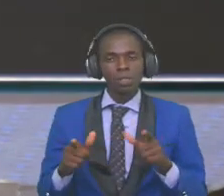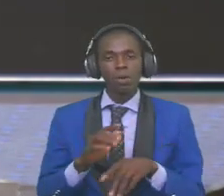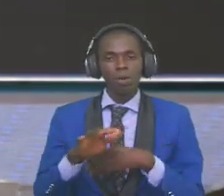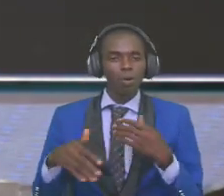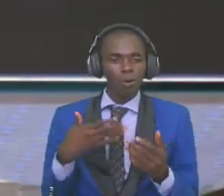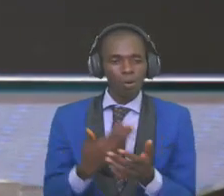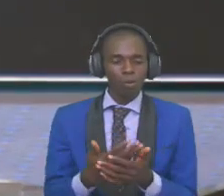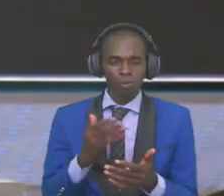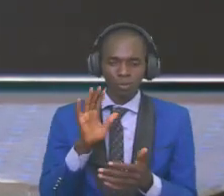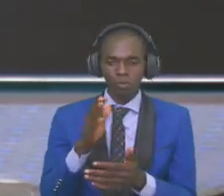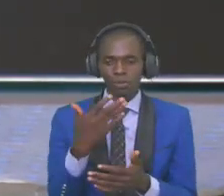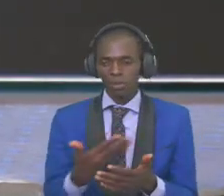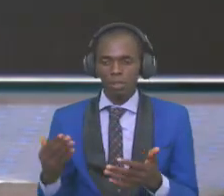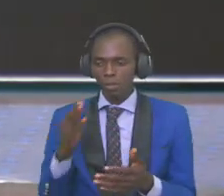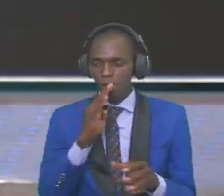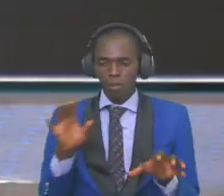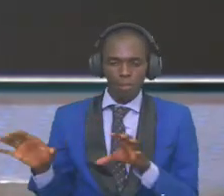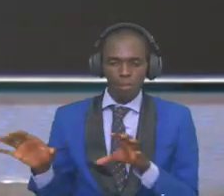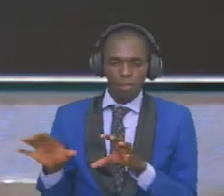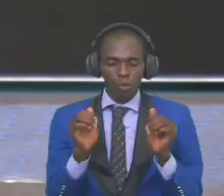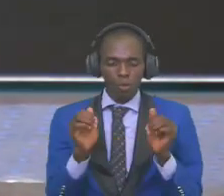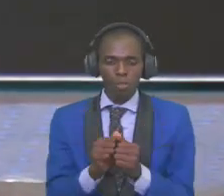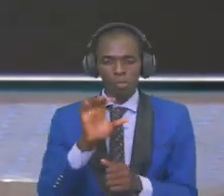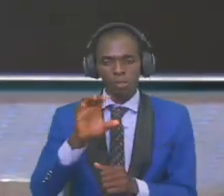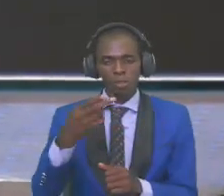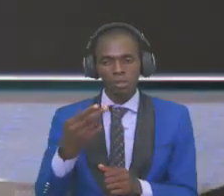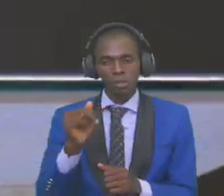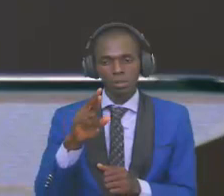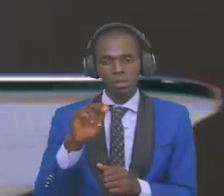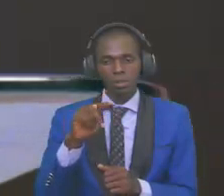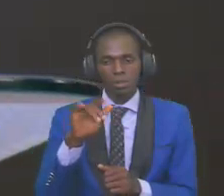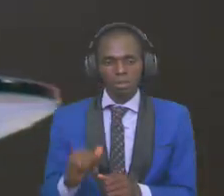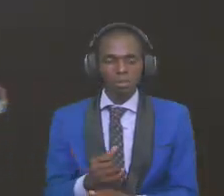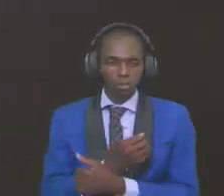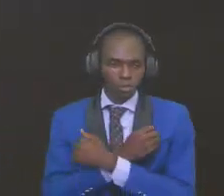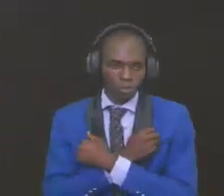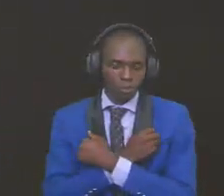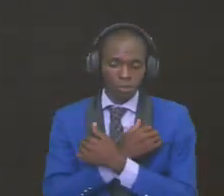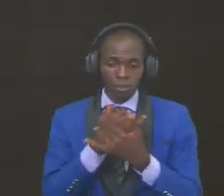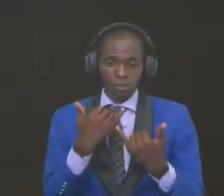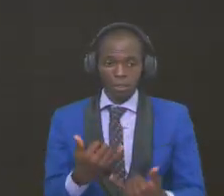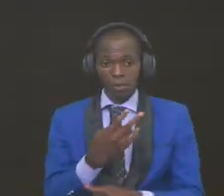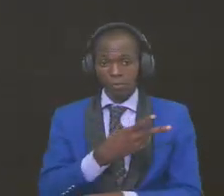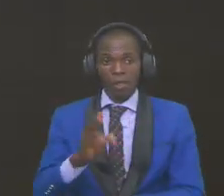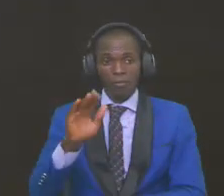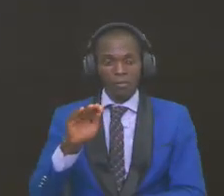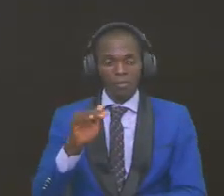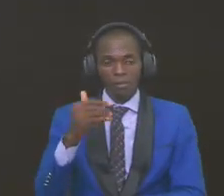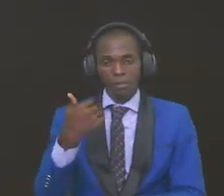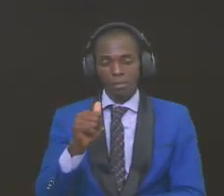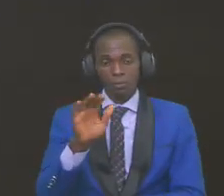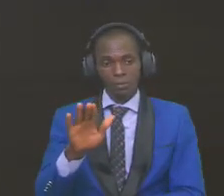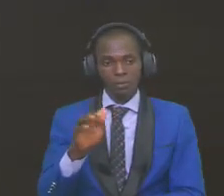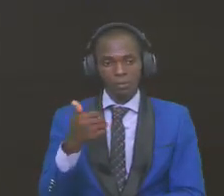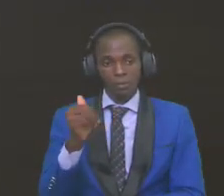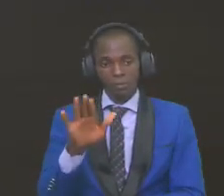be done with charity. And now in verse 15, I